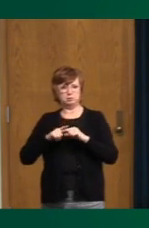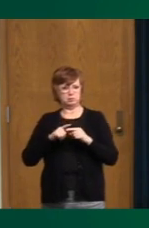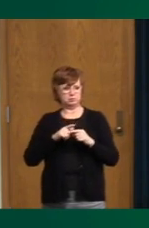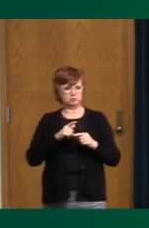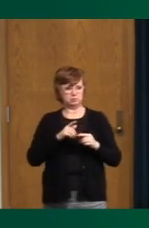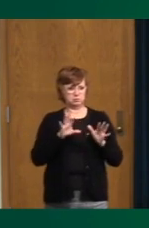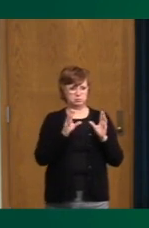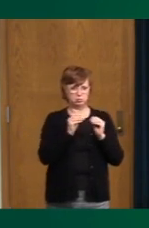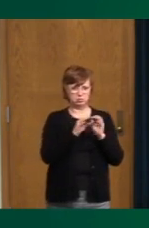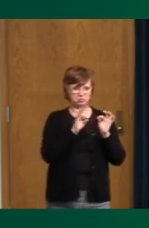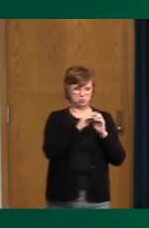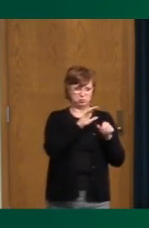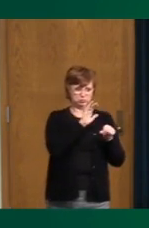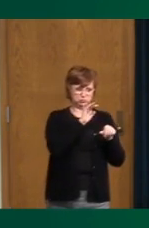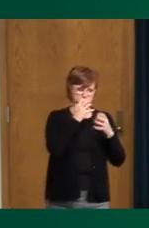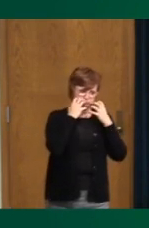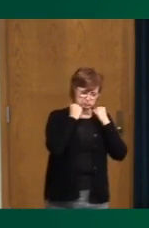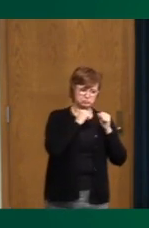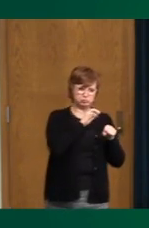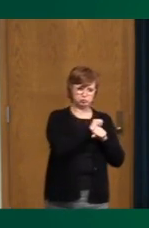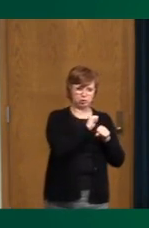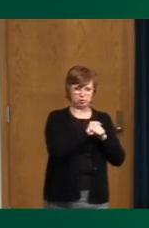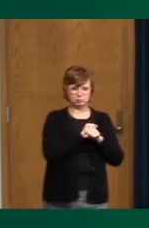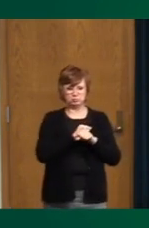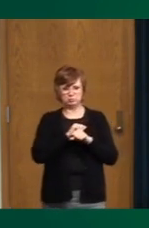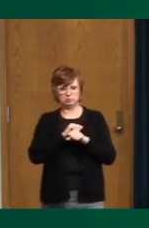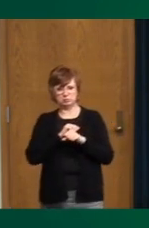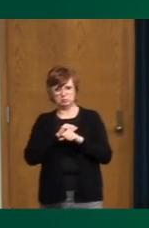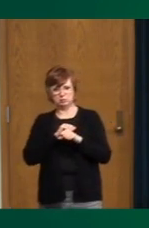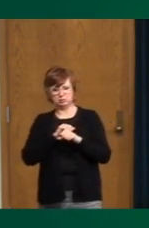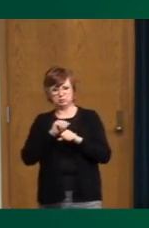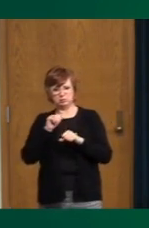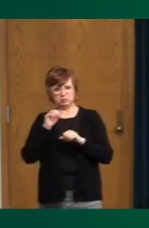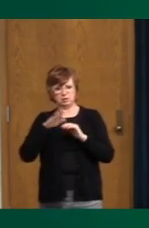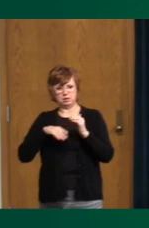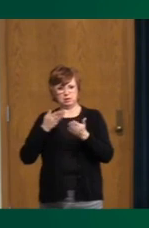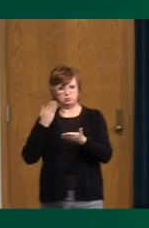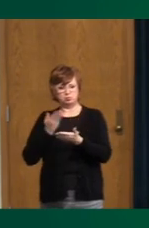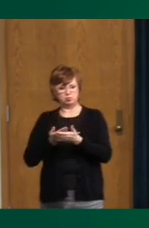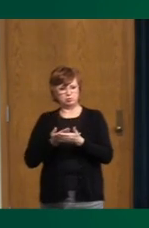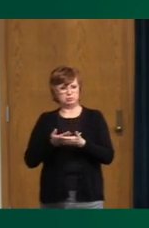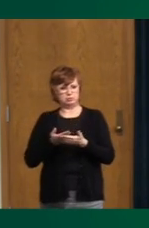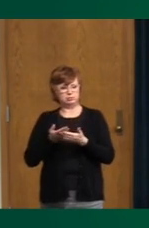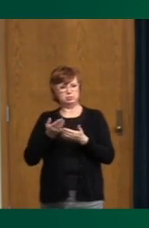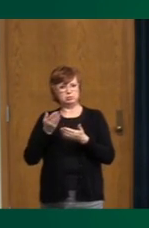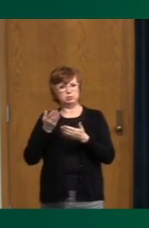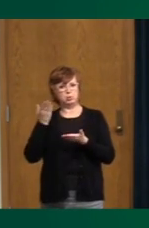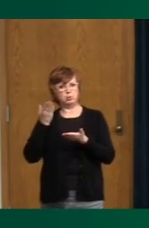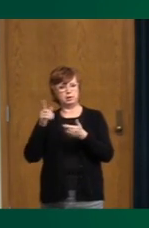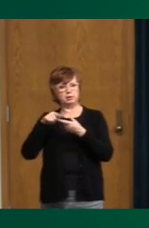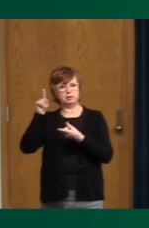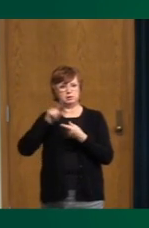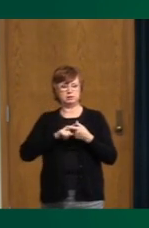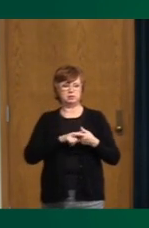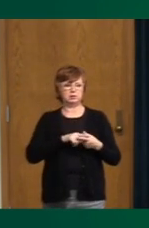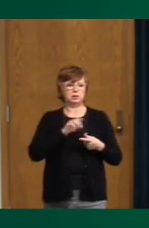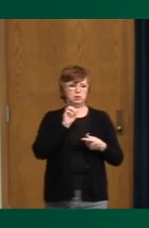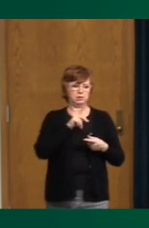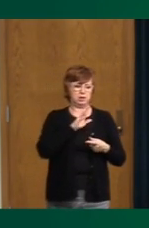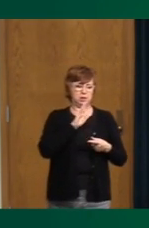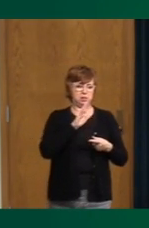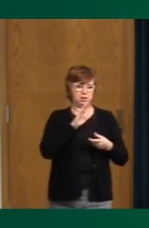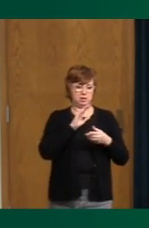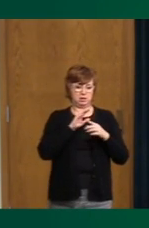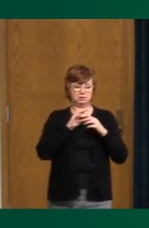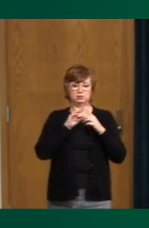this proven method that reduces the amount of spread of this virus? Well, one, it reduces the numbers temporarily, and